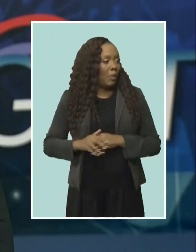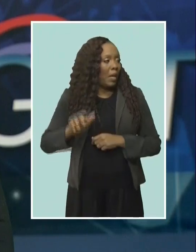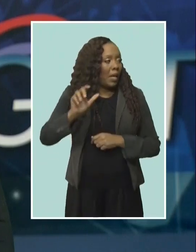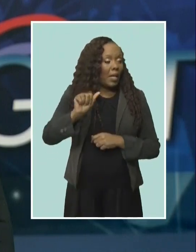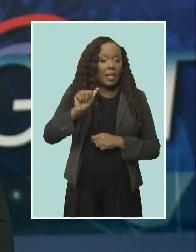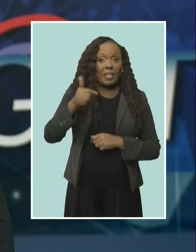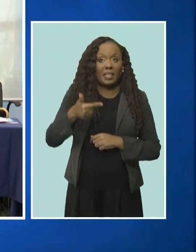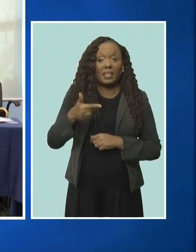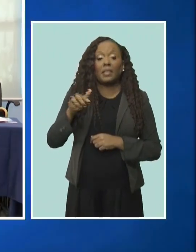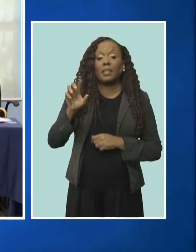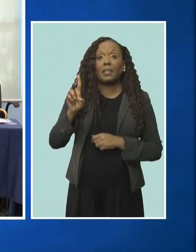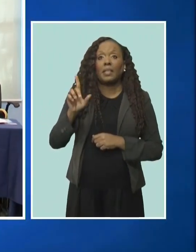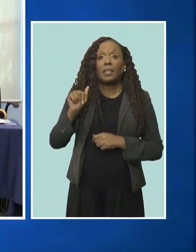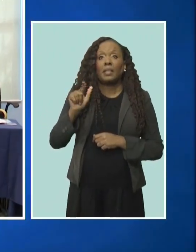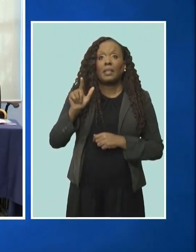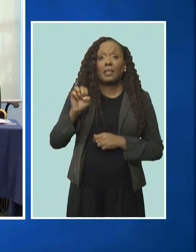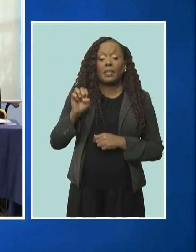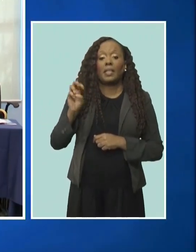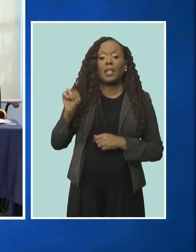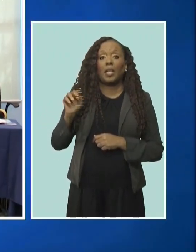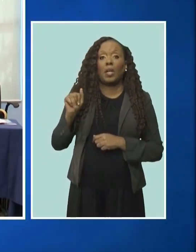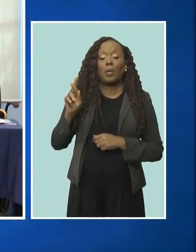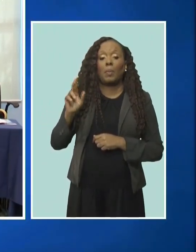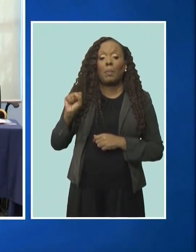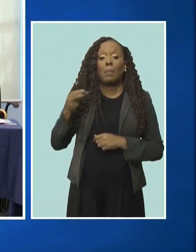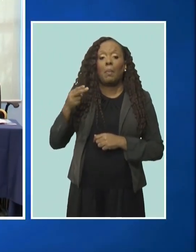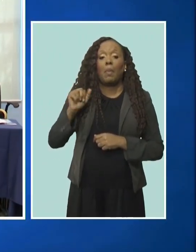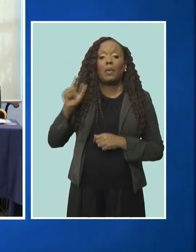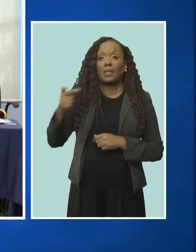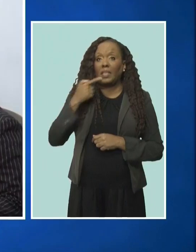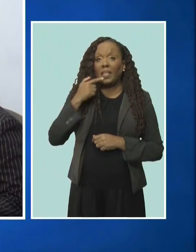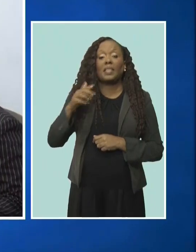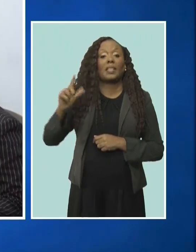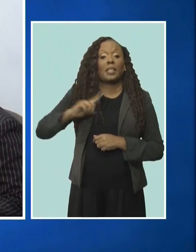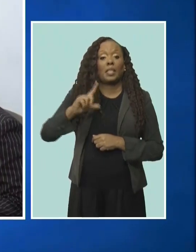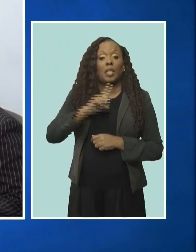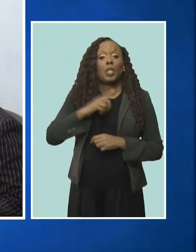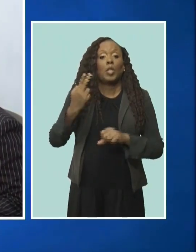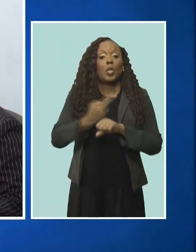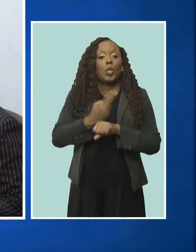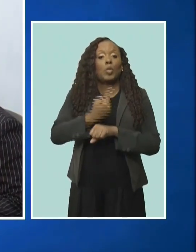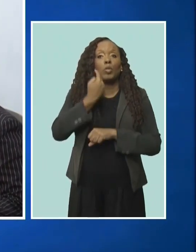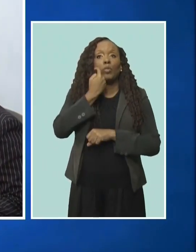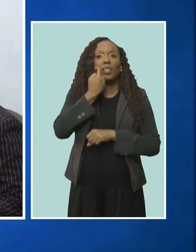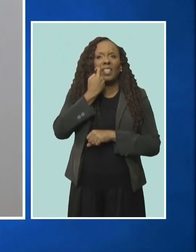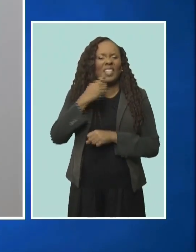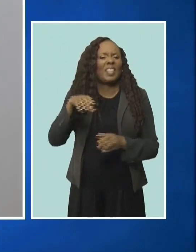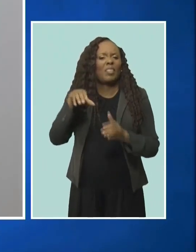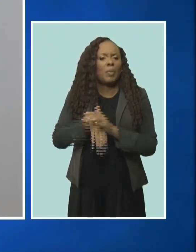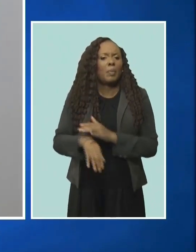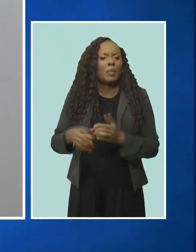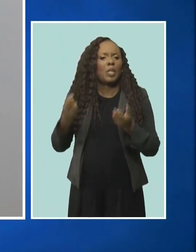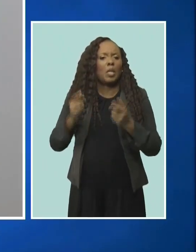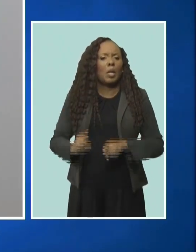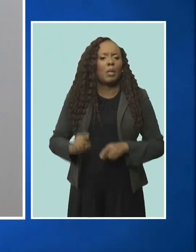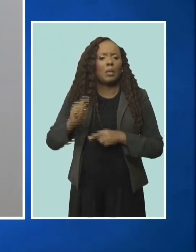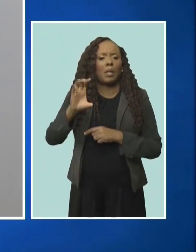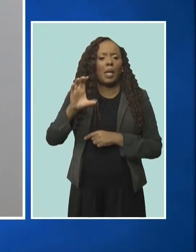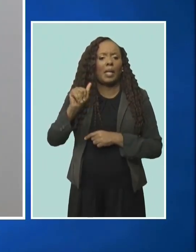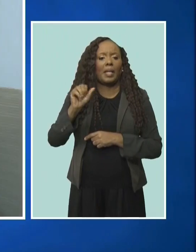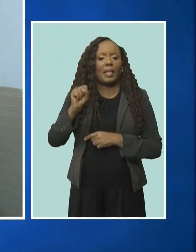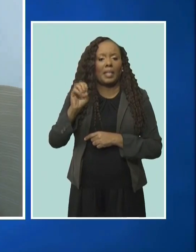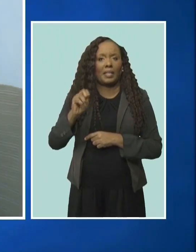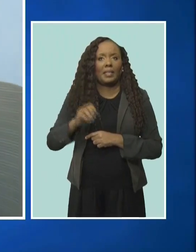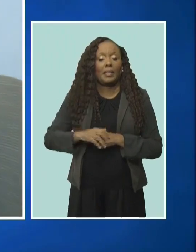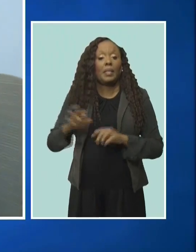bargaining legislation has been used in a major criminal case. He made the announcement while delivering remarks at the opening of the